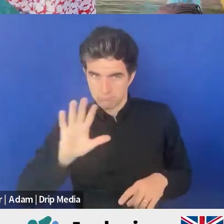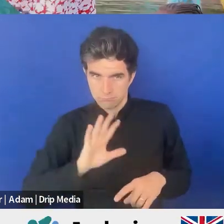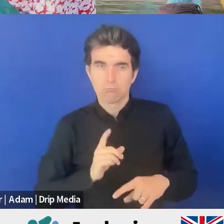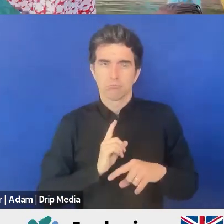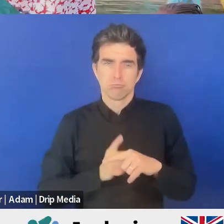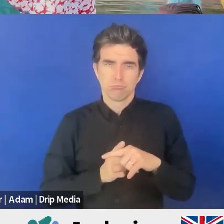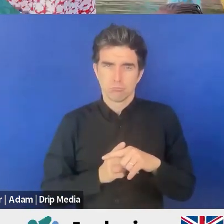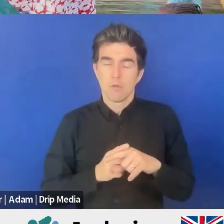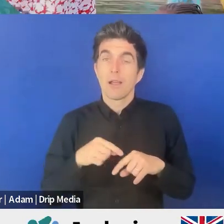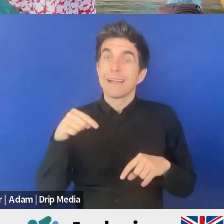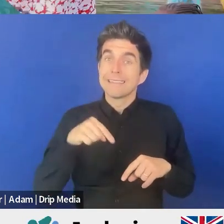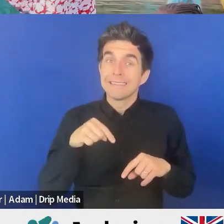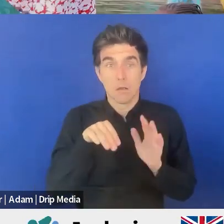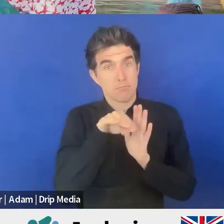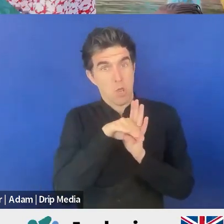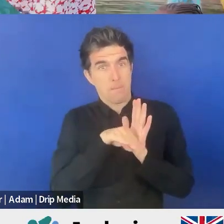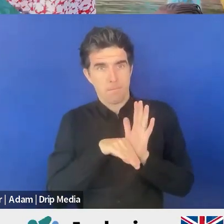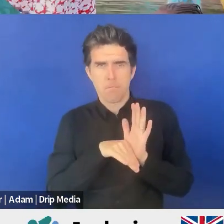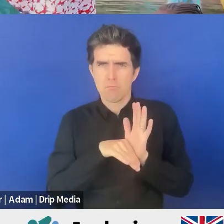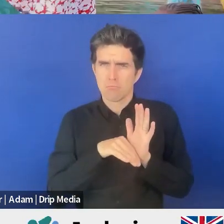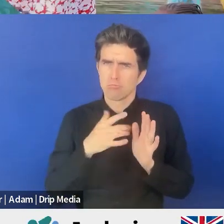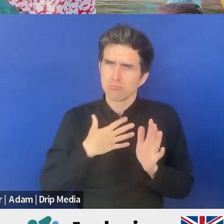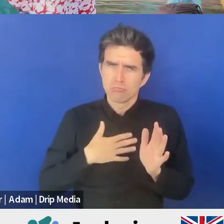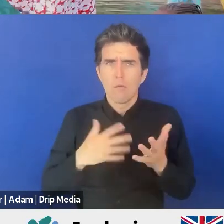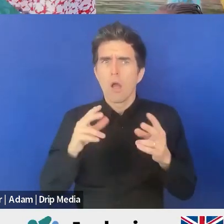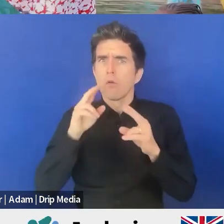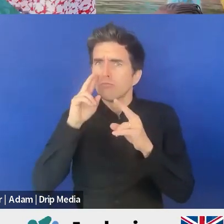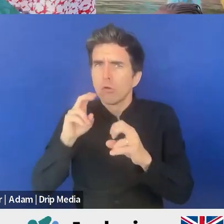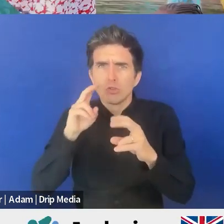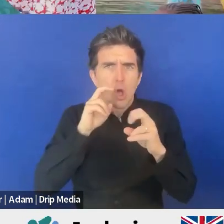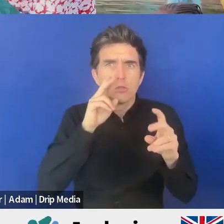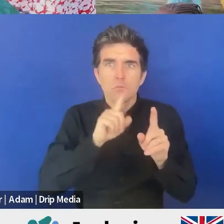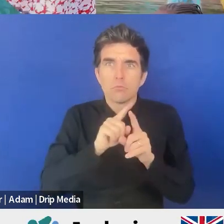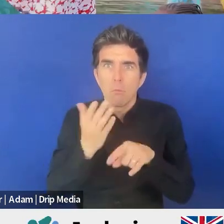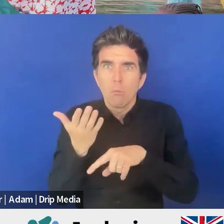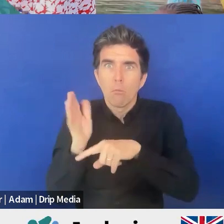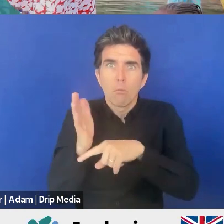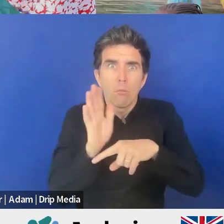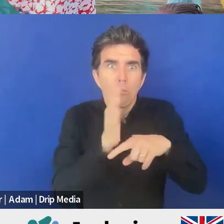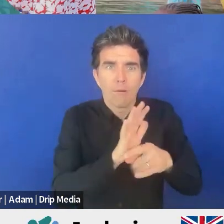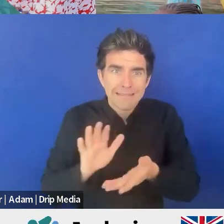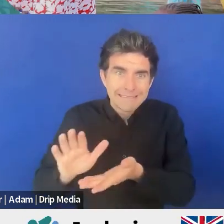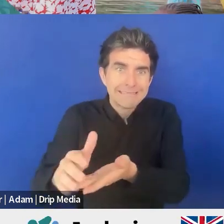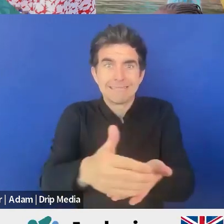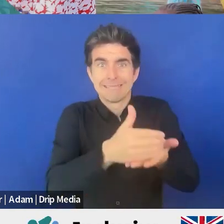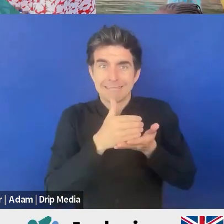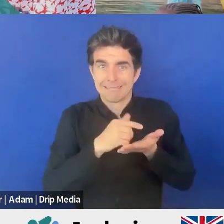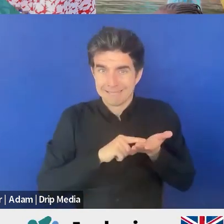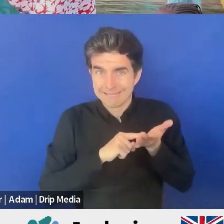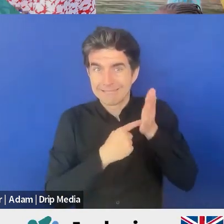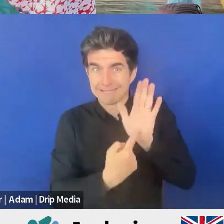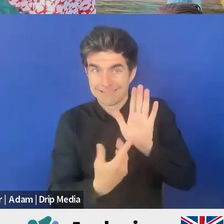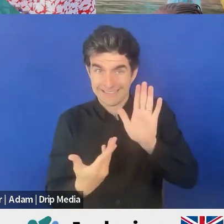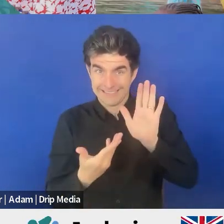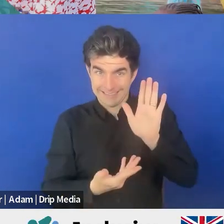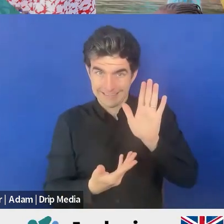with disabilities in global development and in humanitarian response. It innovates and scales disability